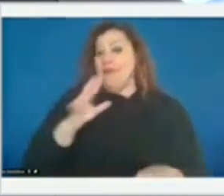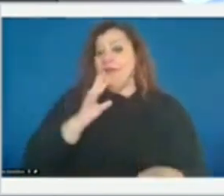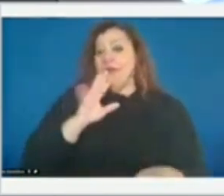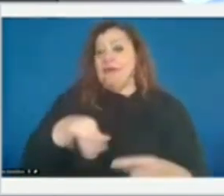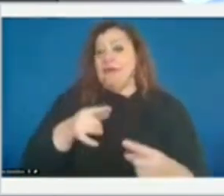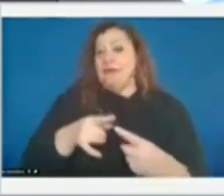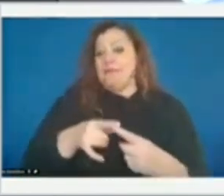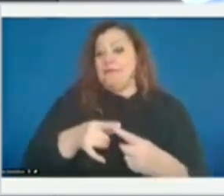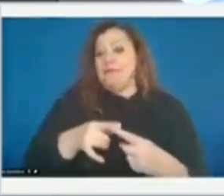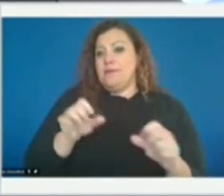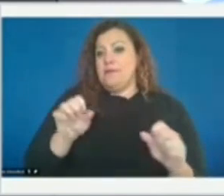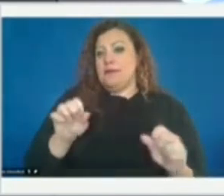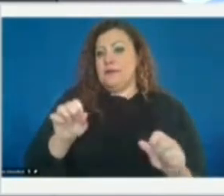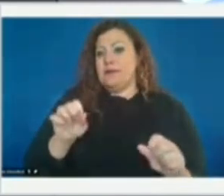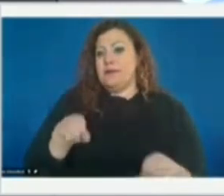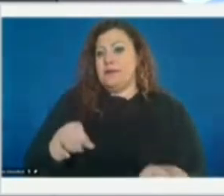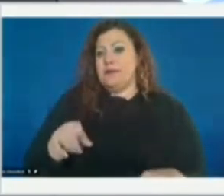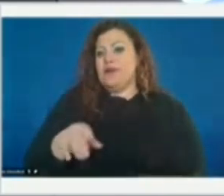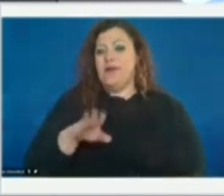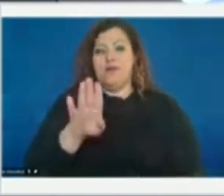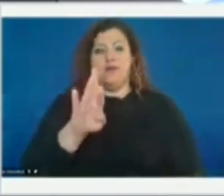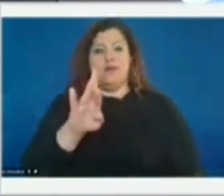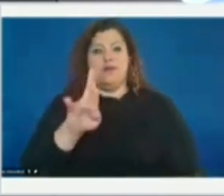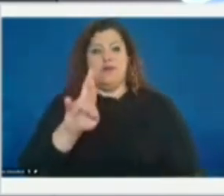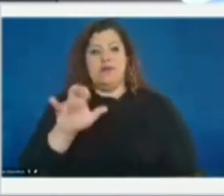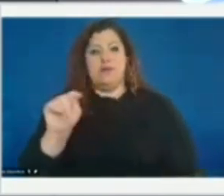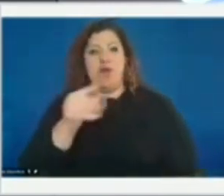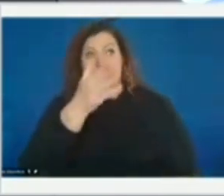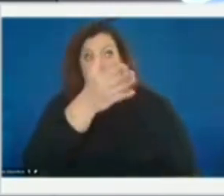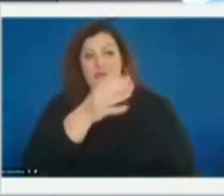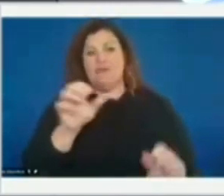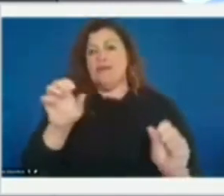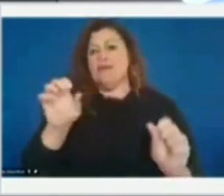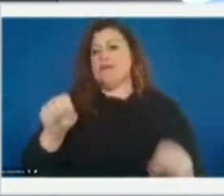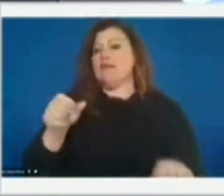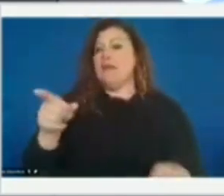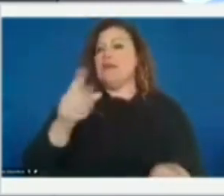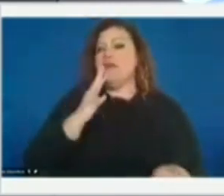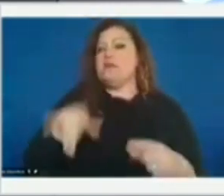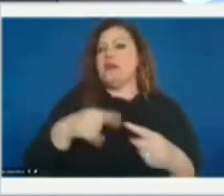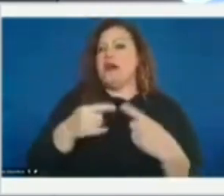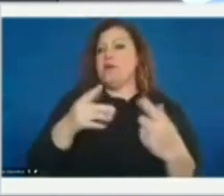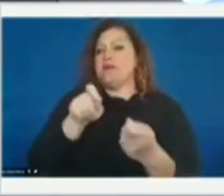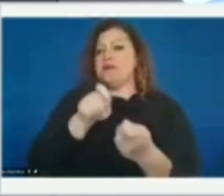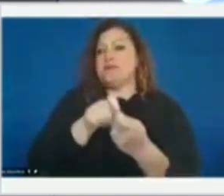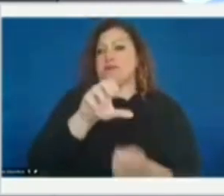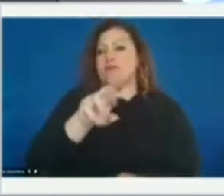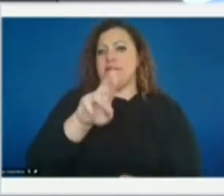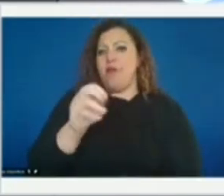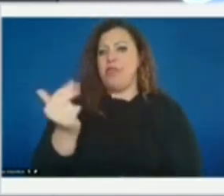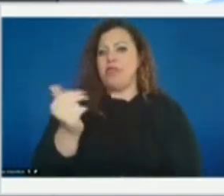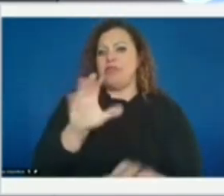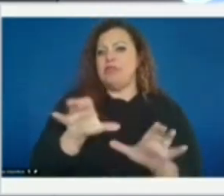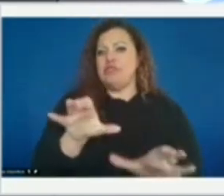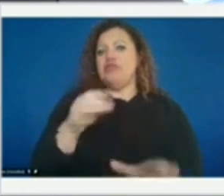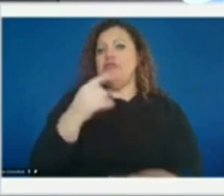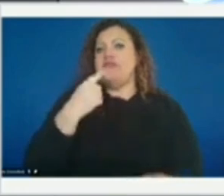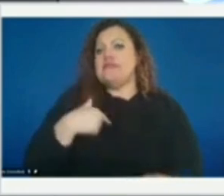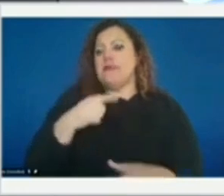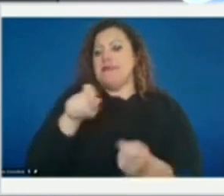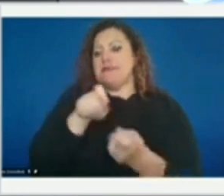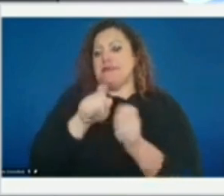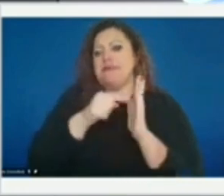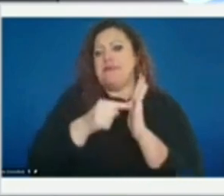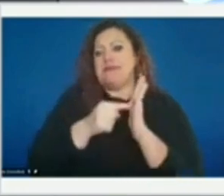you, Brent? Can you talk about what specifically Core 13 is doing, like give specific examples to bring the